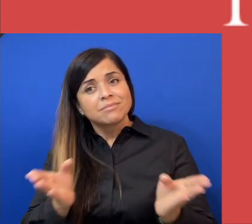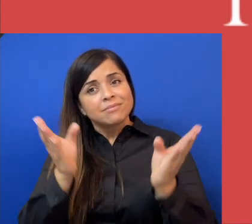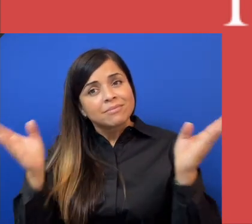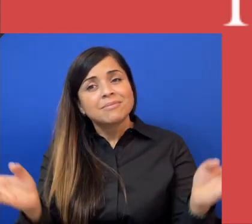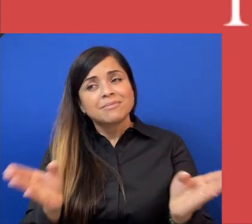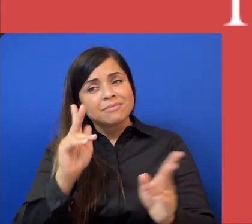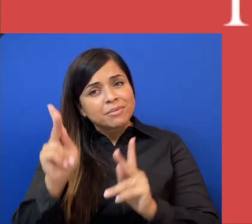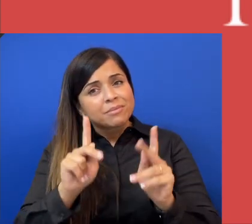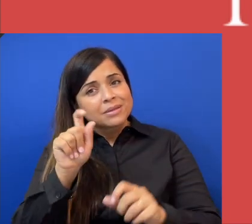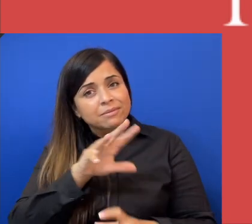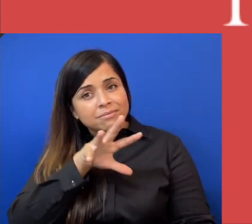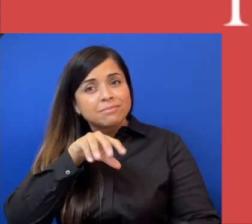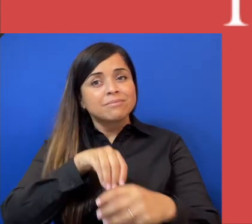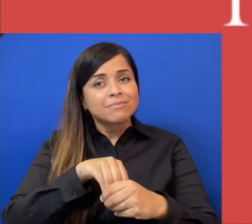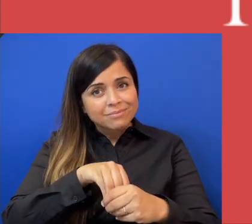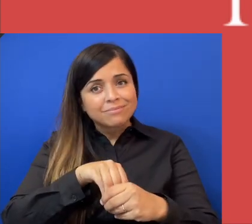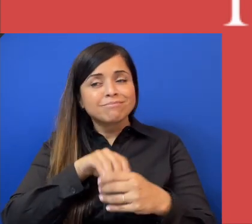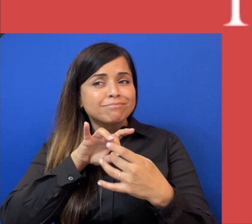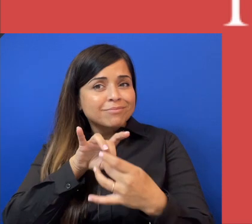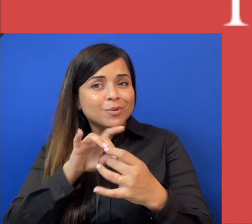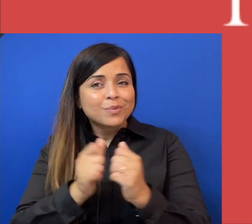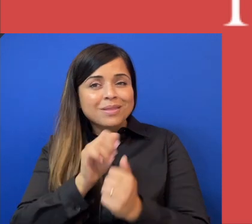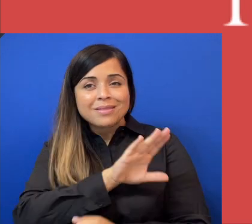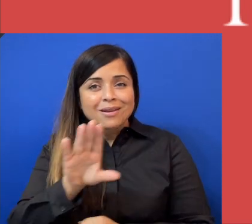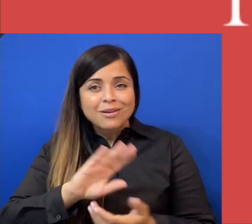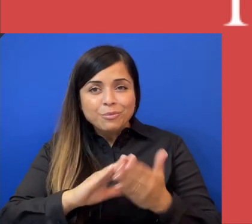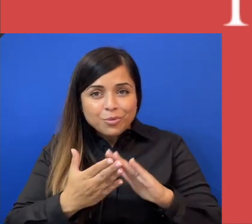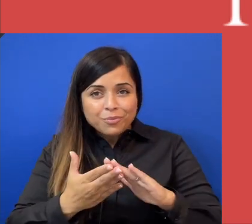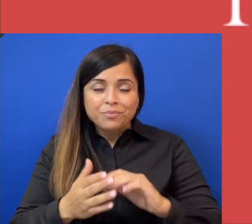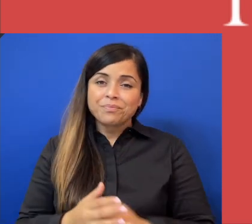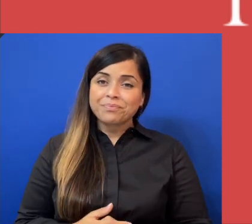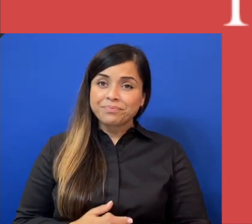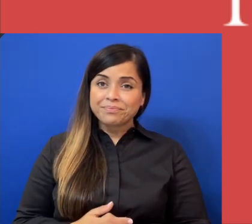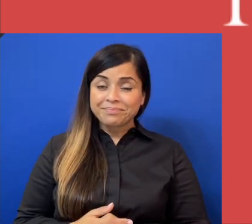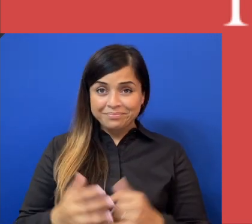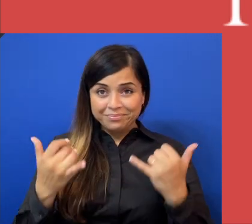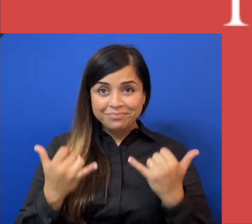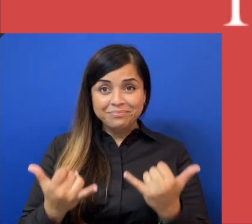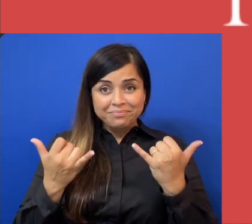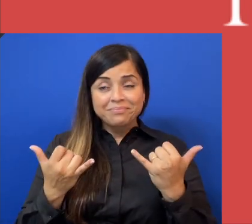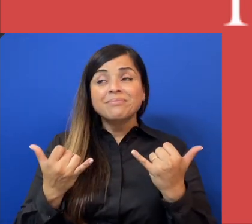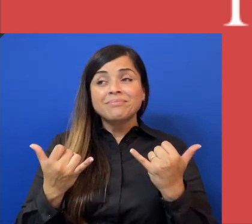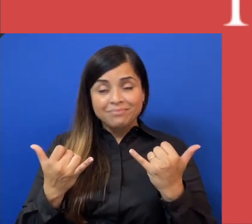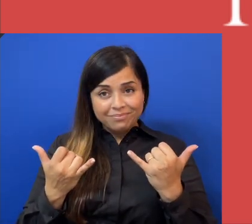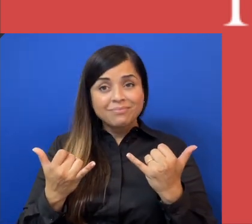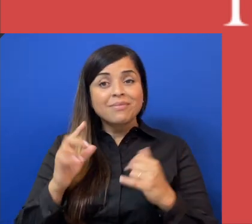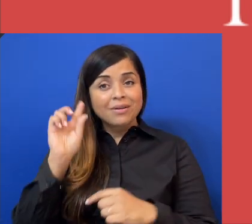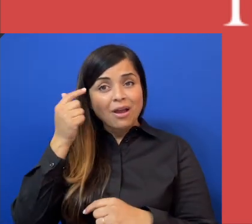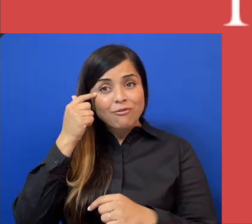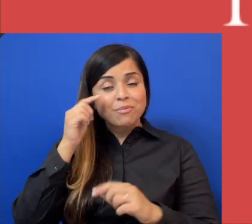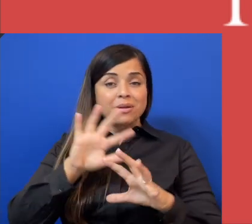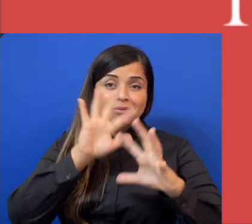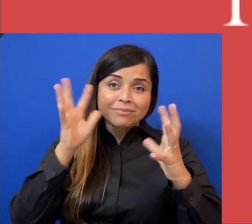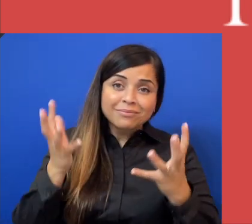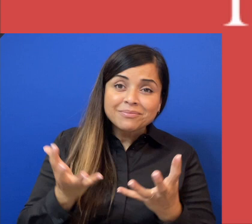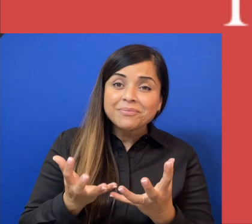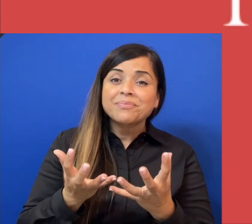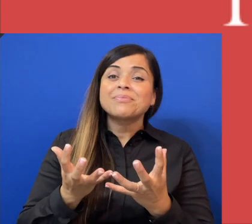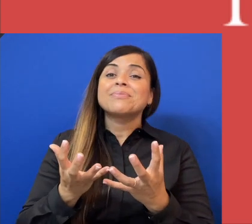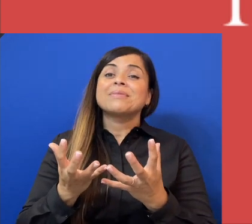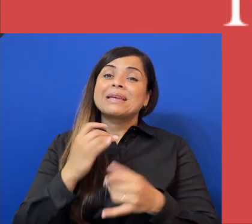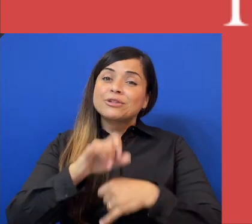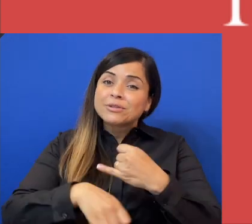Today, his work is widely recognized by governments, international institutions, and nonprofit organizations